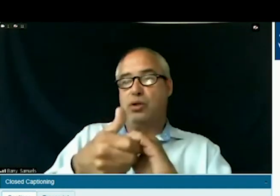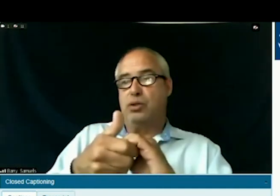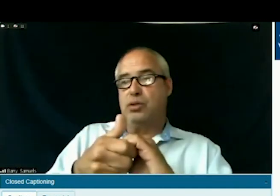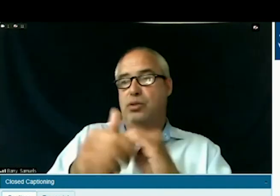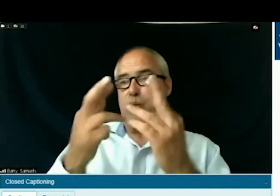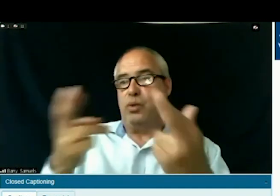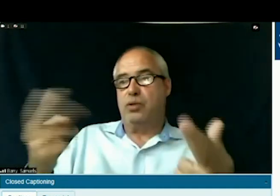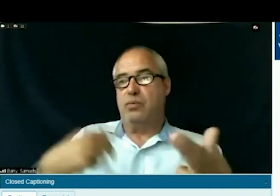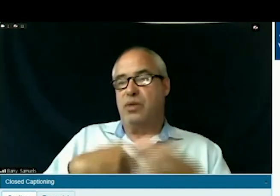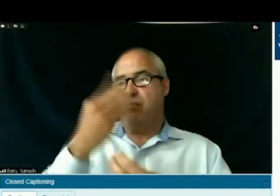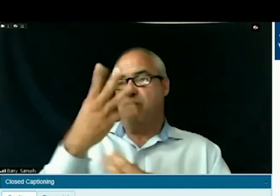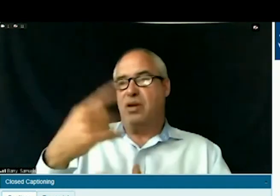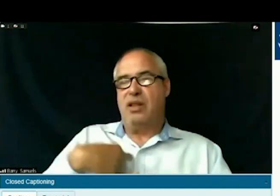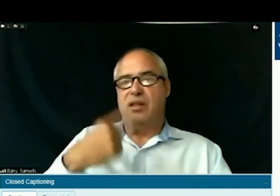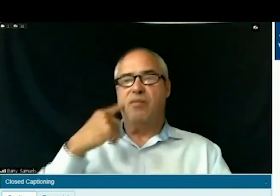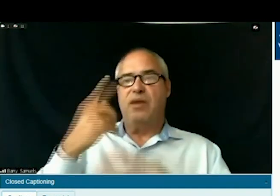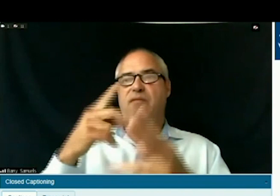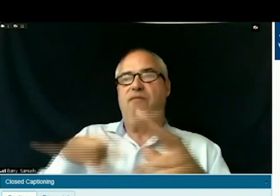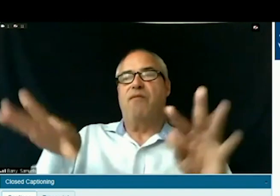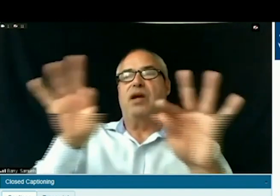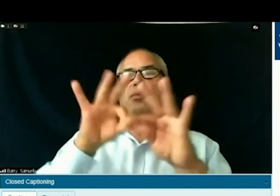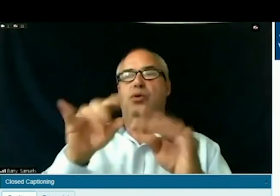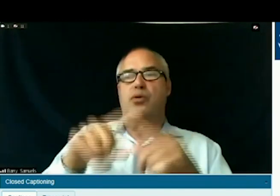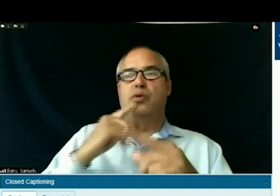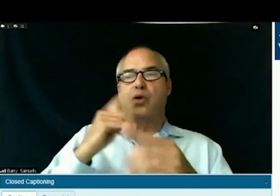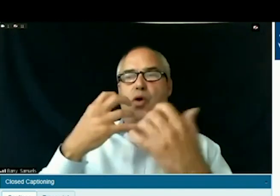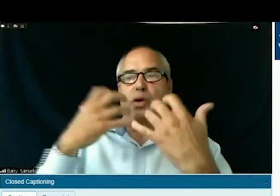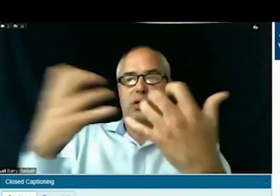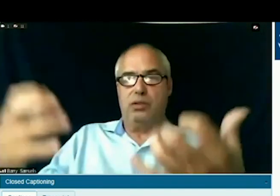or information that you think would be valuable to the audience.